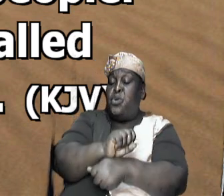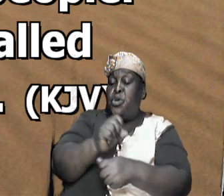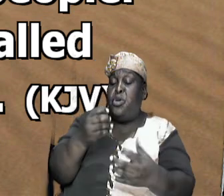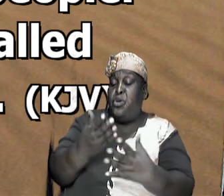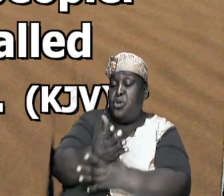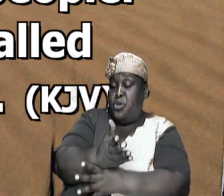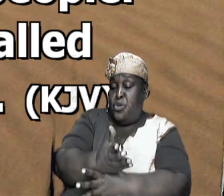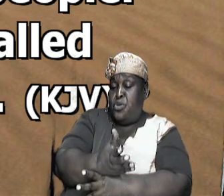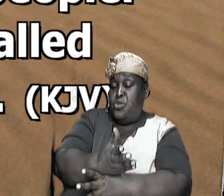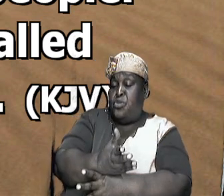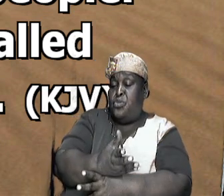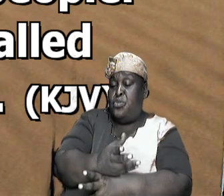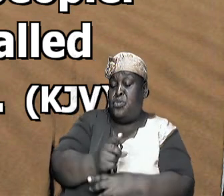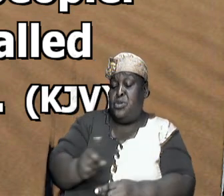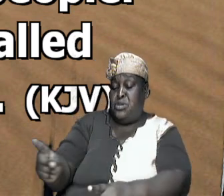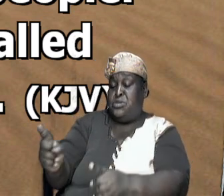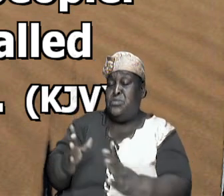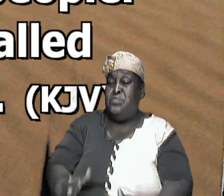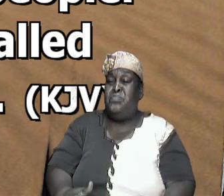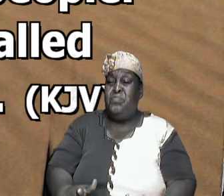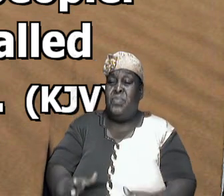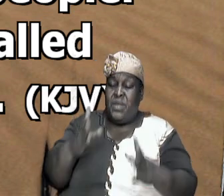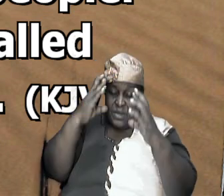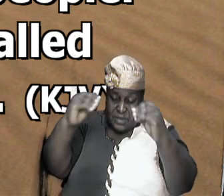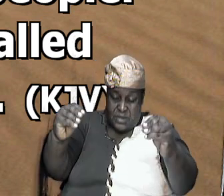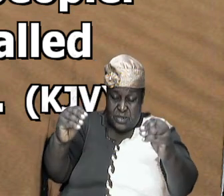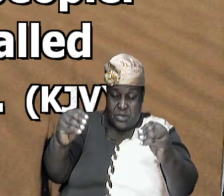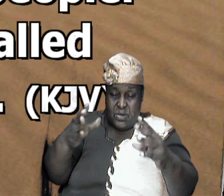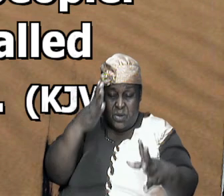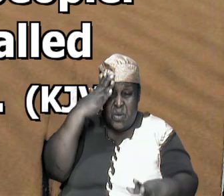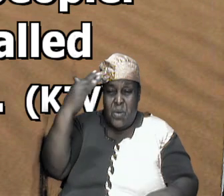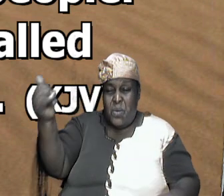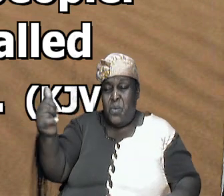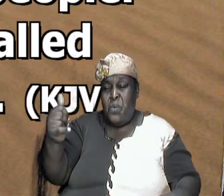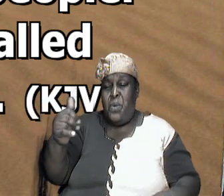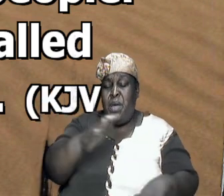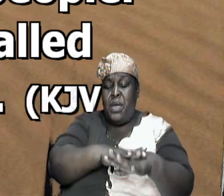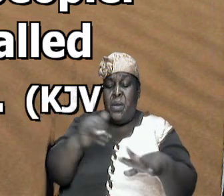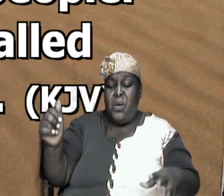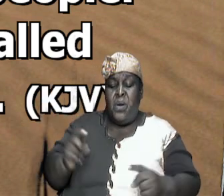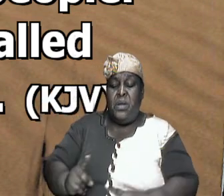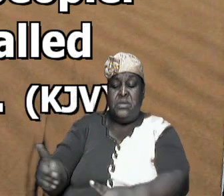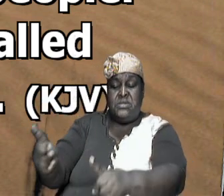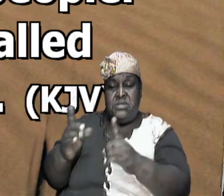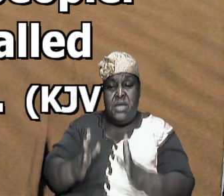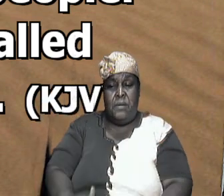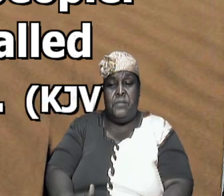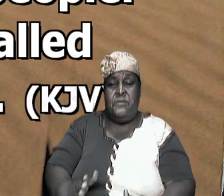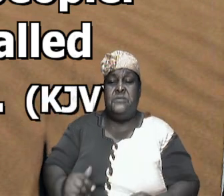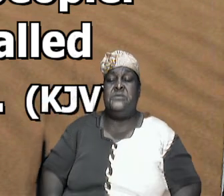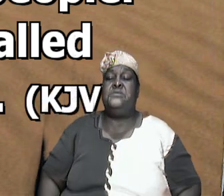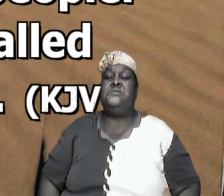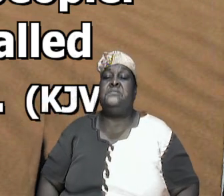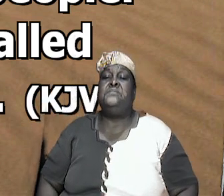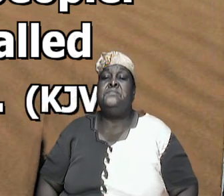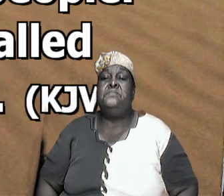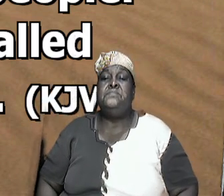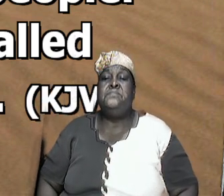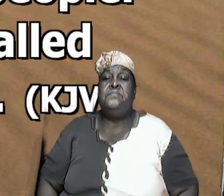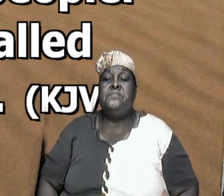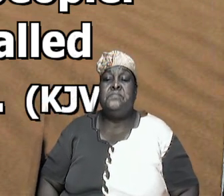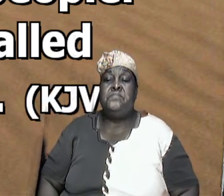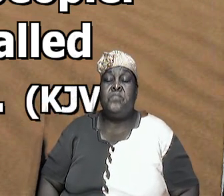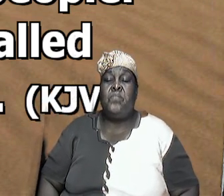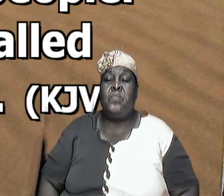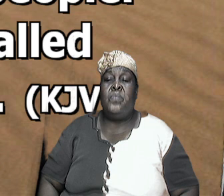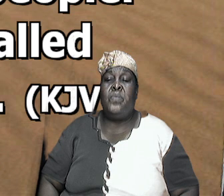upon their teaching, why they were called disciples. Now, when you read some